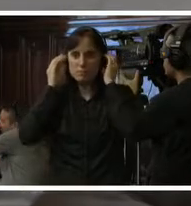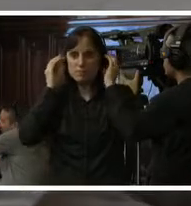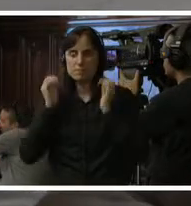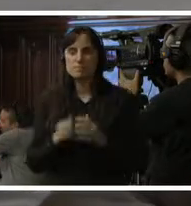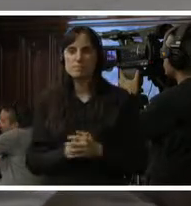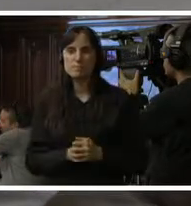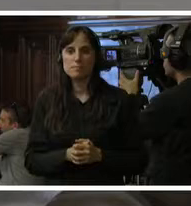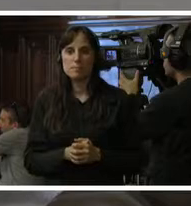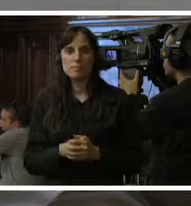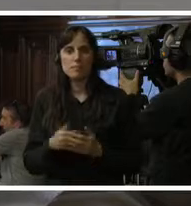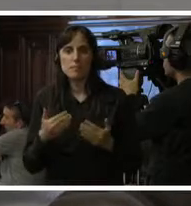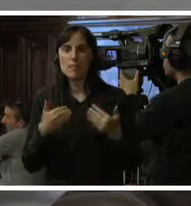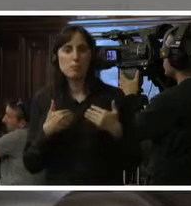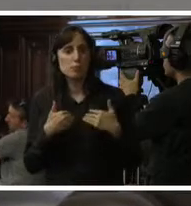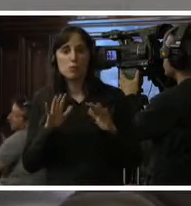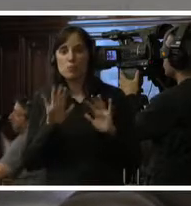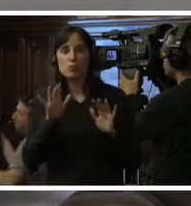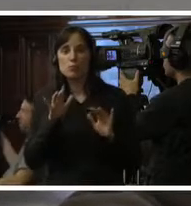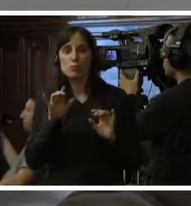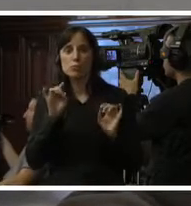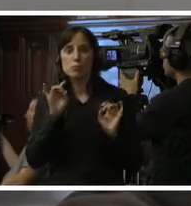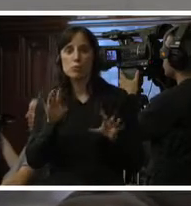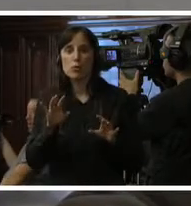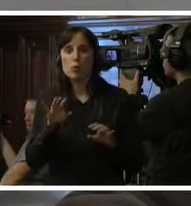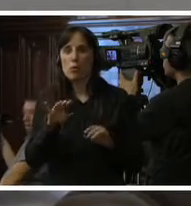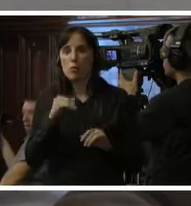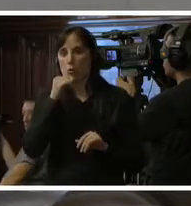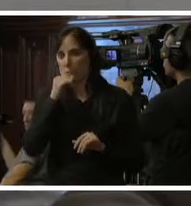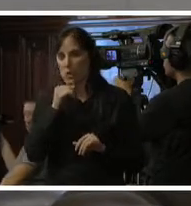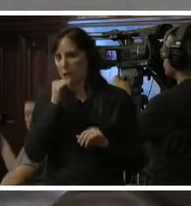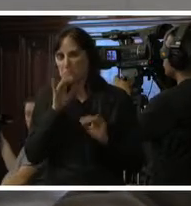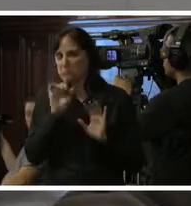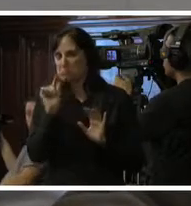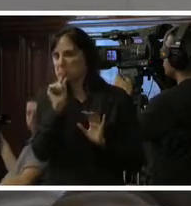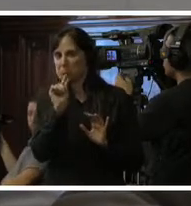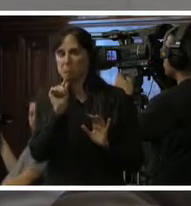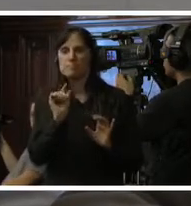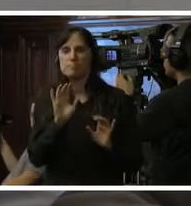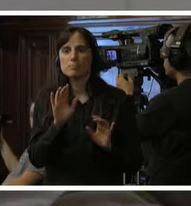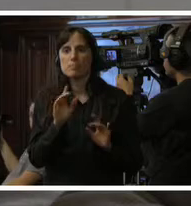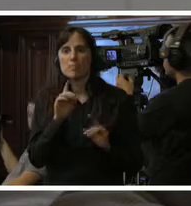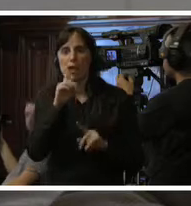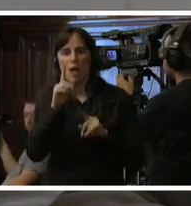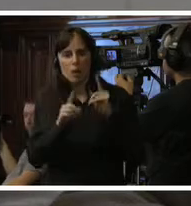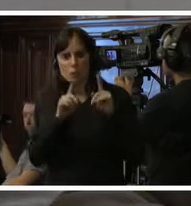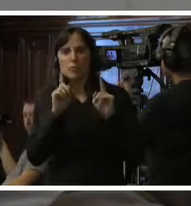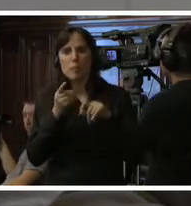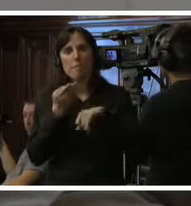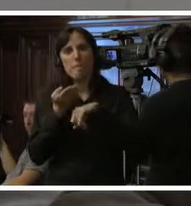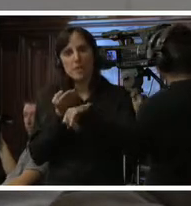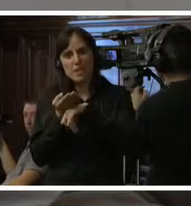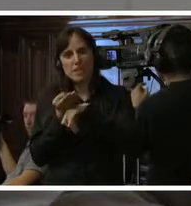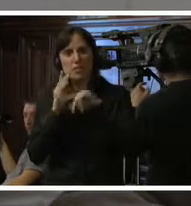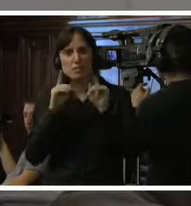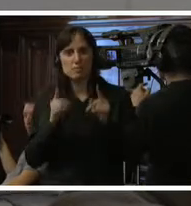I just have a couple of comments to make and some requests which I